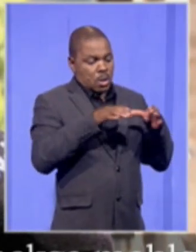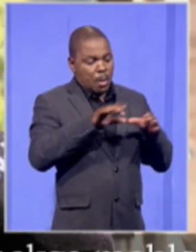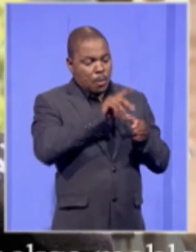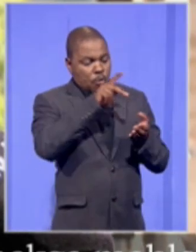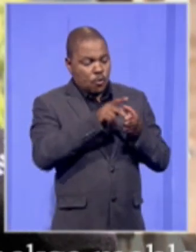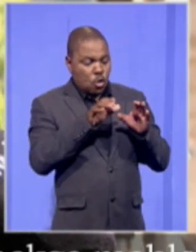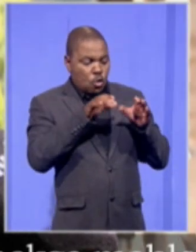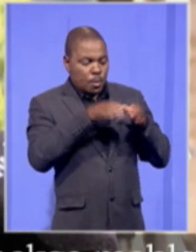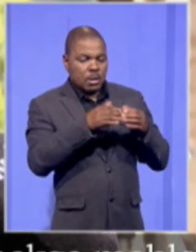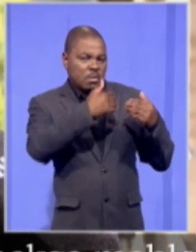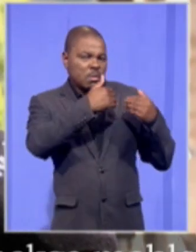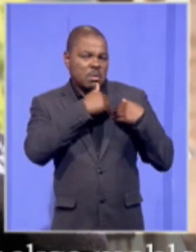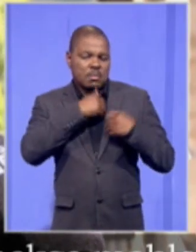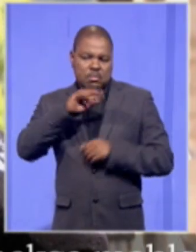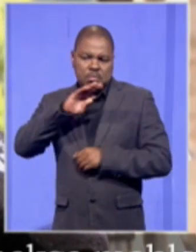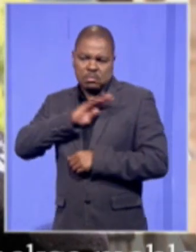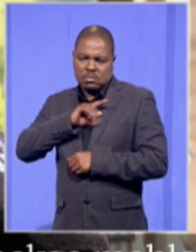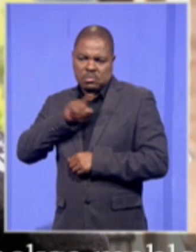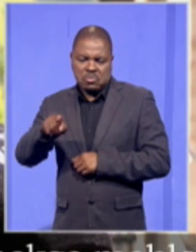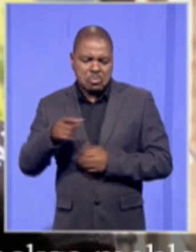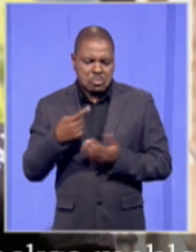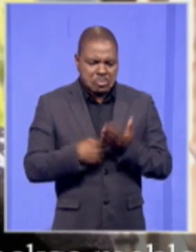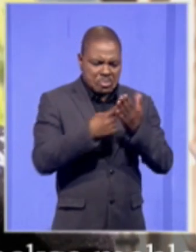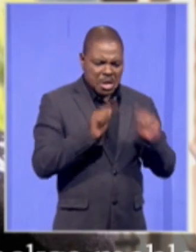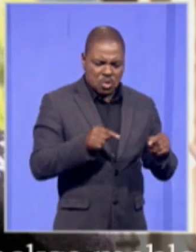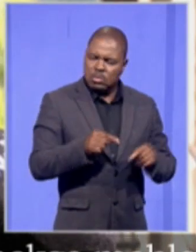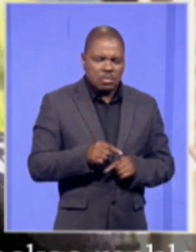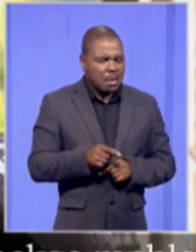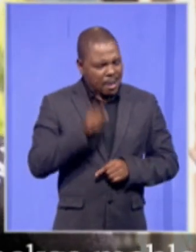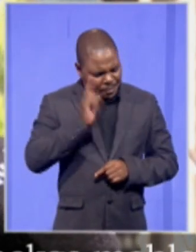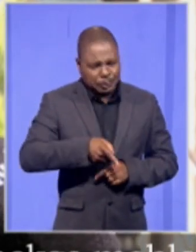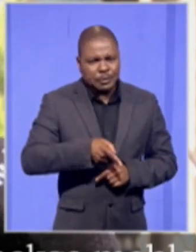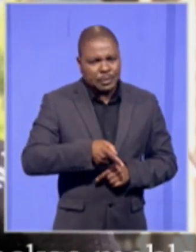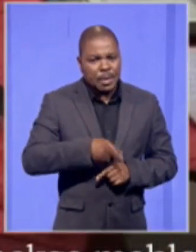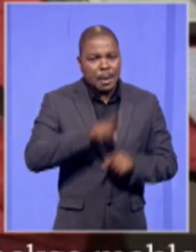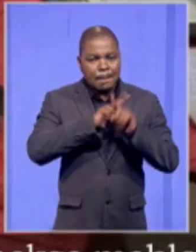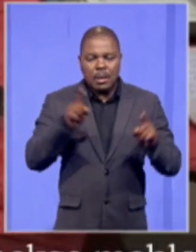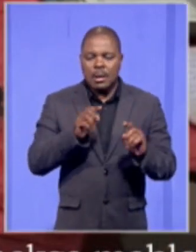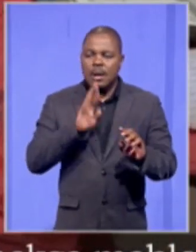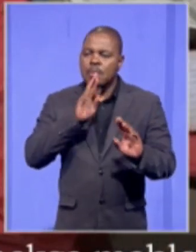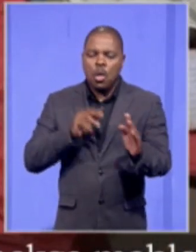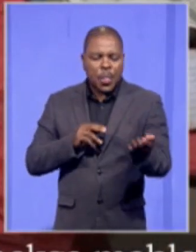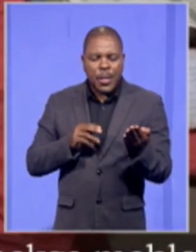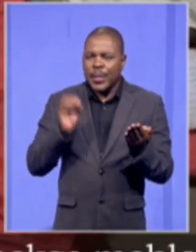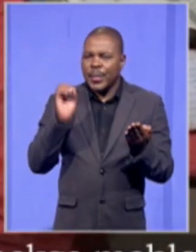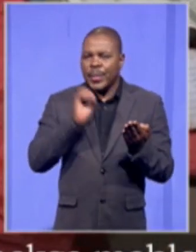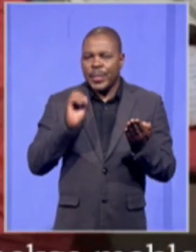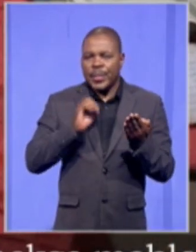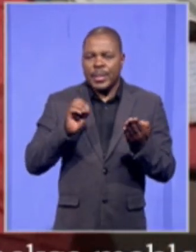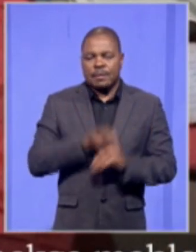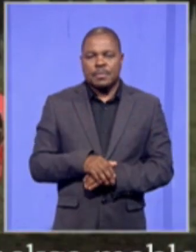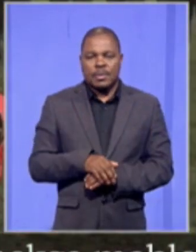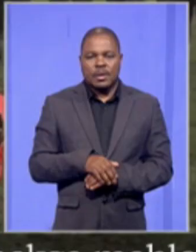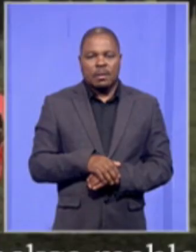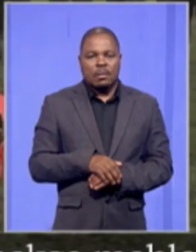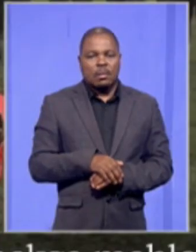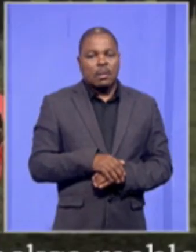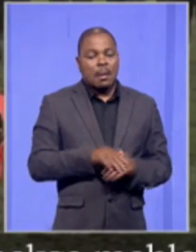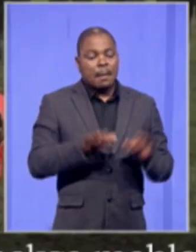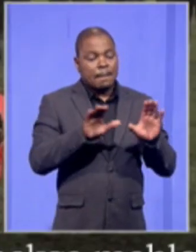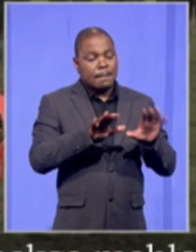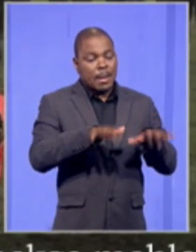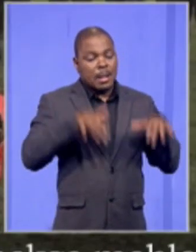on the defense, we would not have discussed it, but there was no report before us. Mohlankedi phetiši wa komiti parlamenteng o